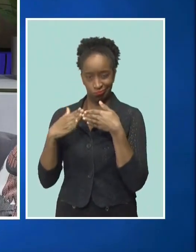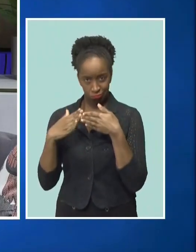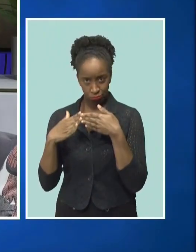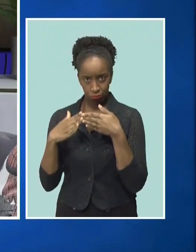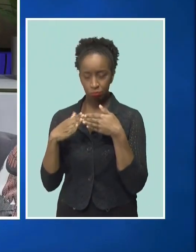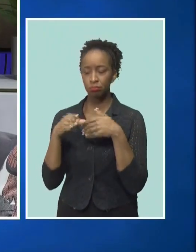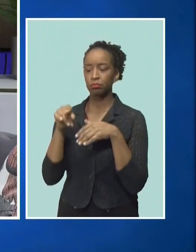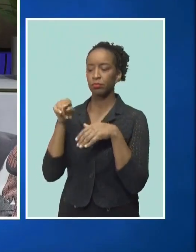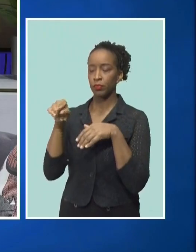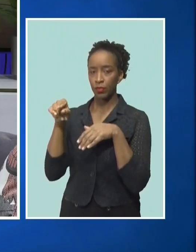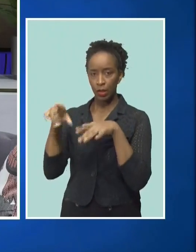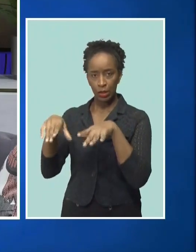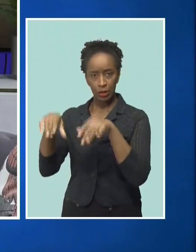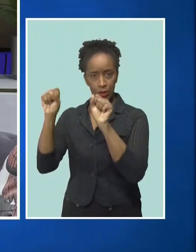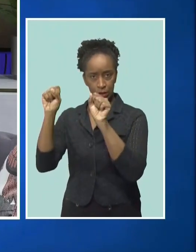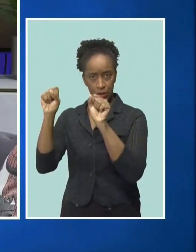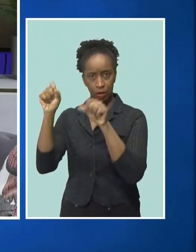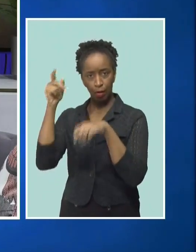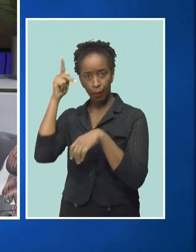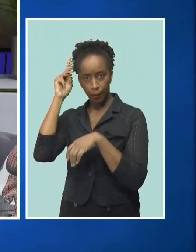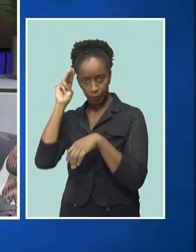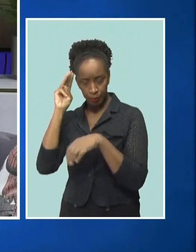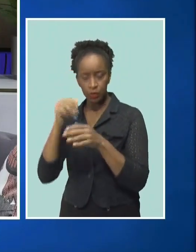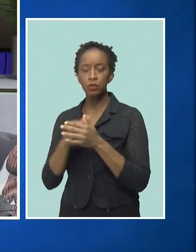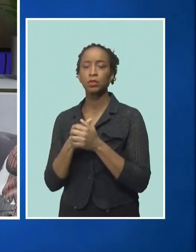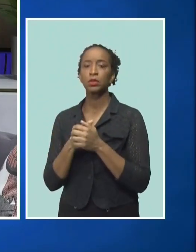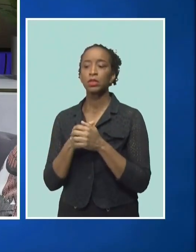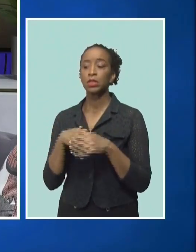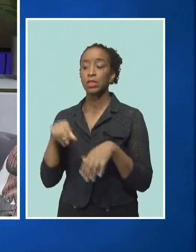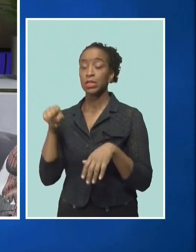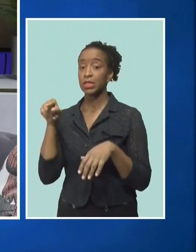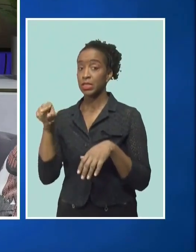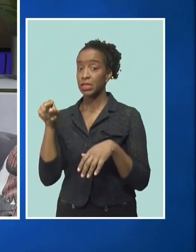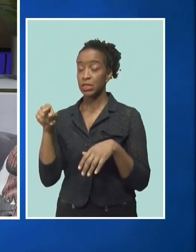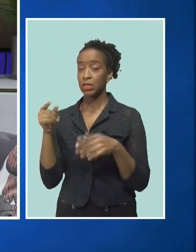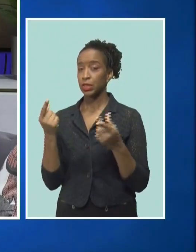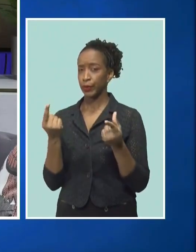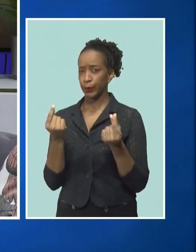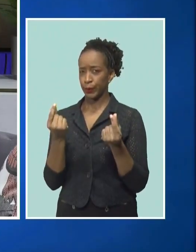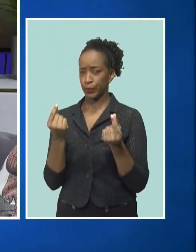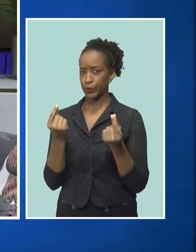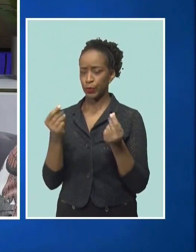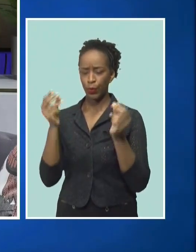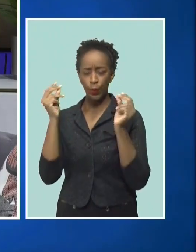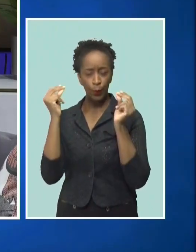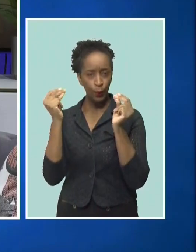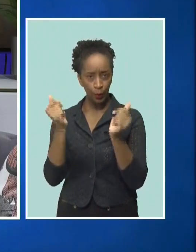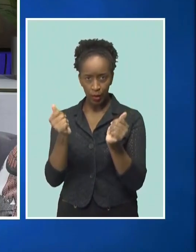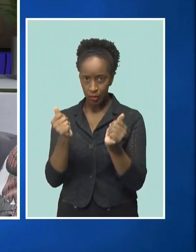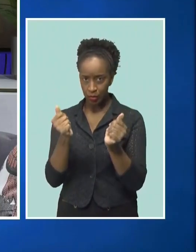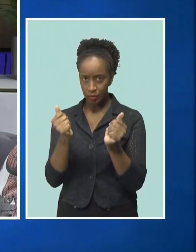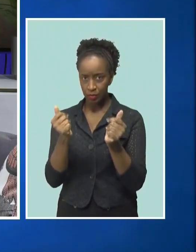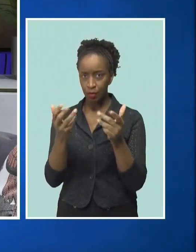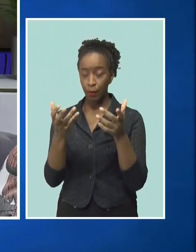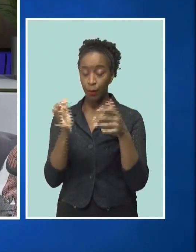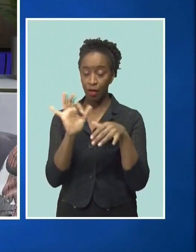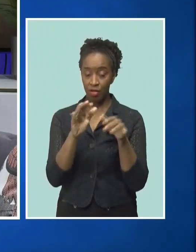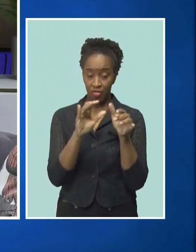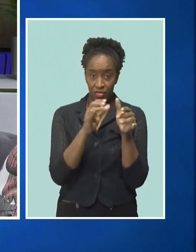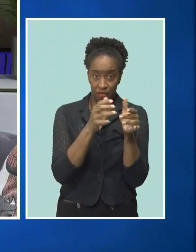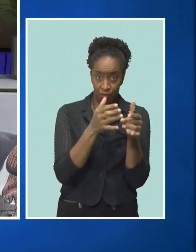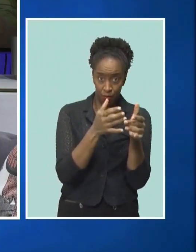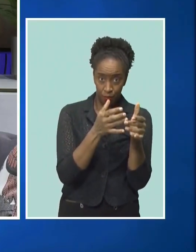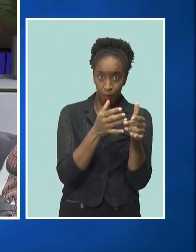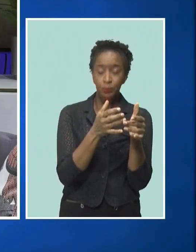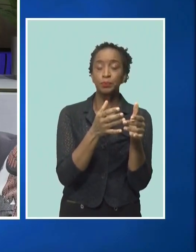won the government. And to his credit, his first instinct was to try to save what was left of the